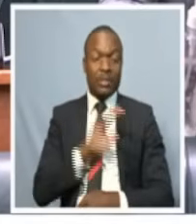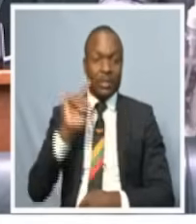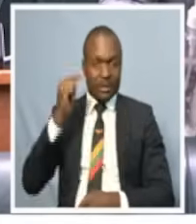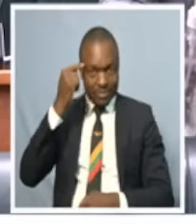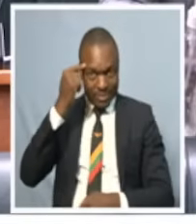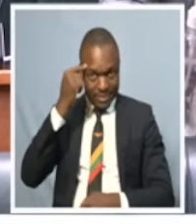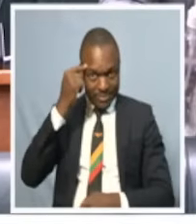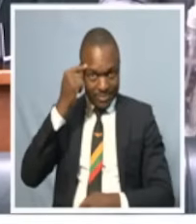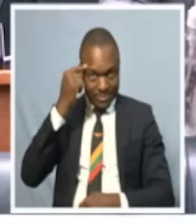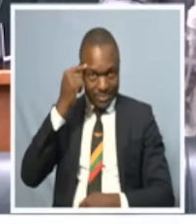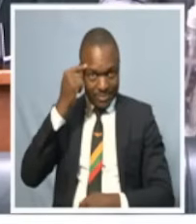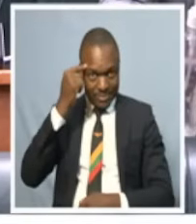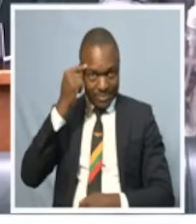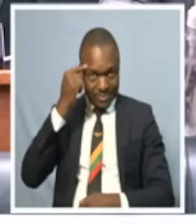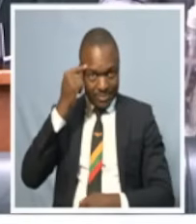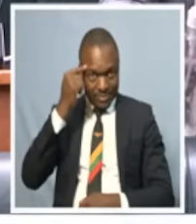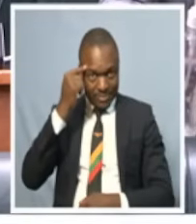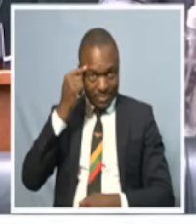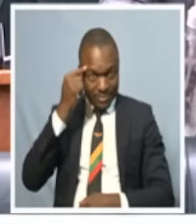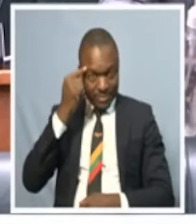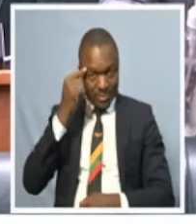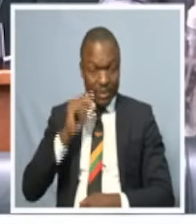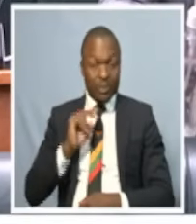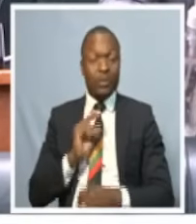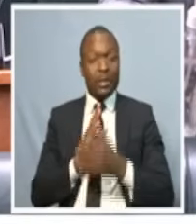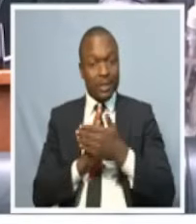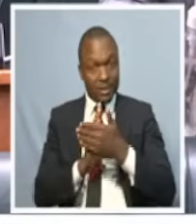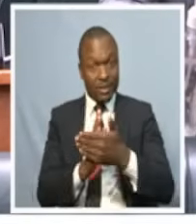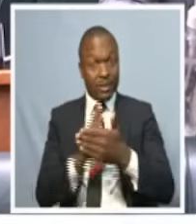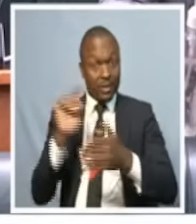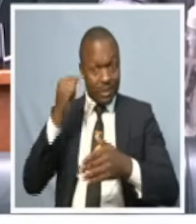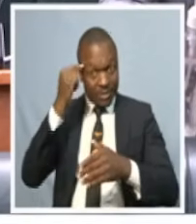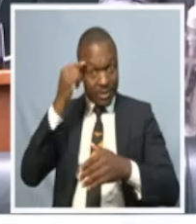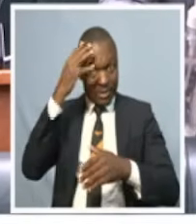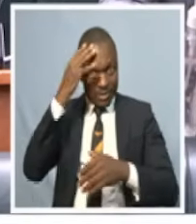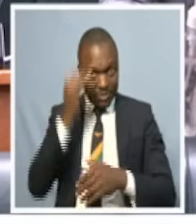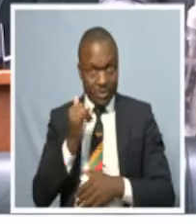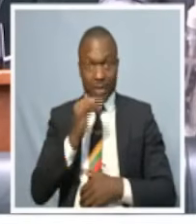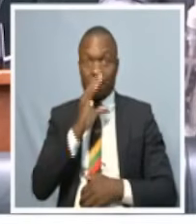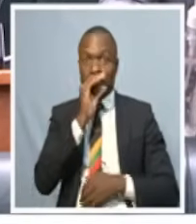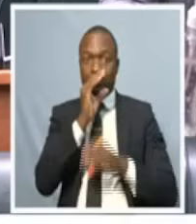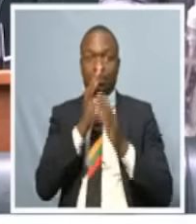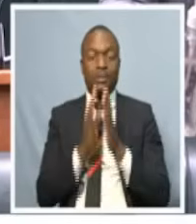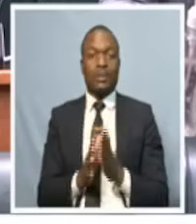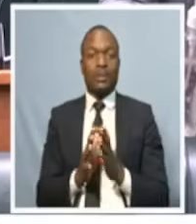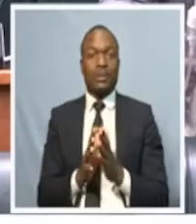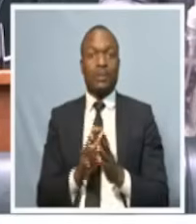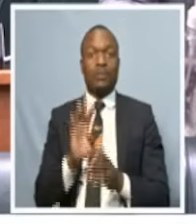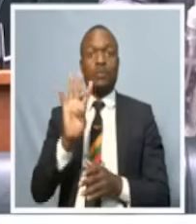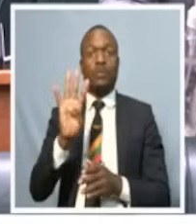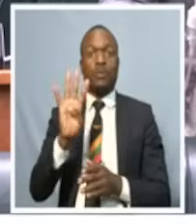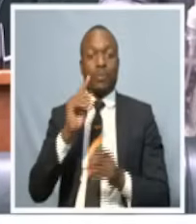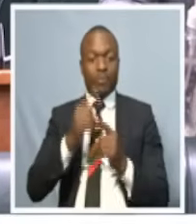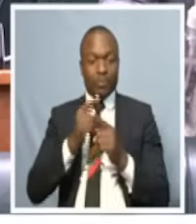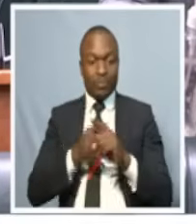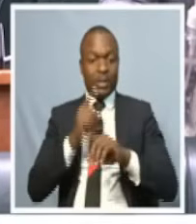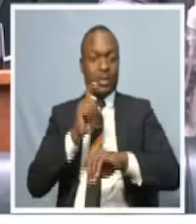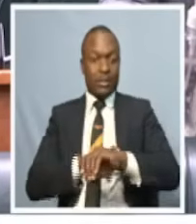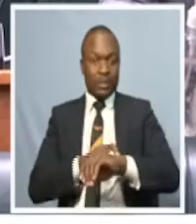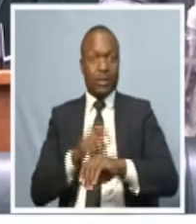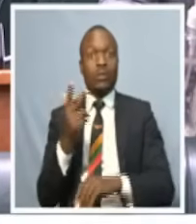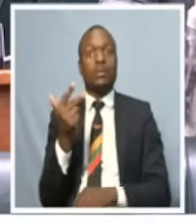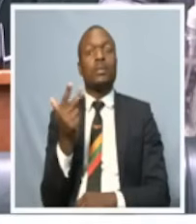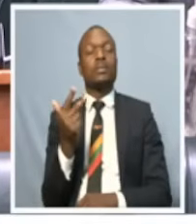government. We are leading this government. And that's why, Madam Speaker, in 4 months' time, on